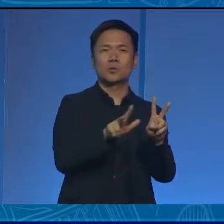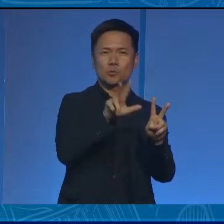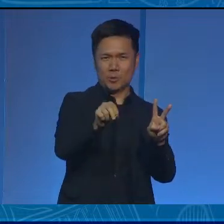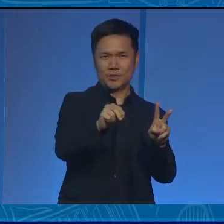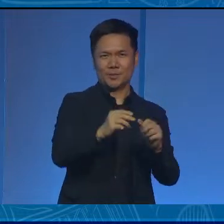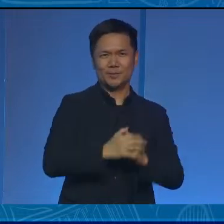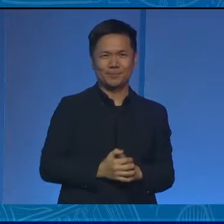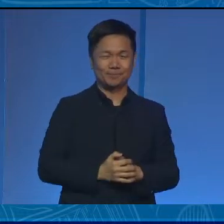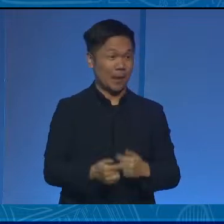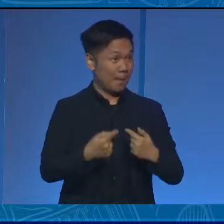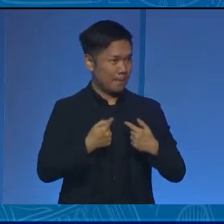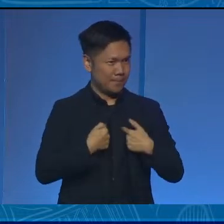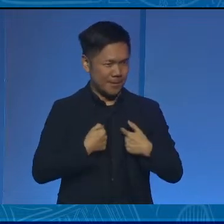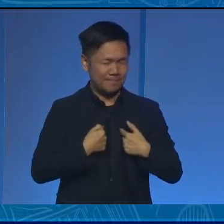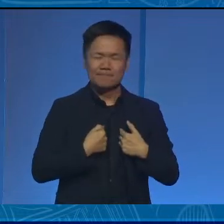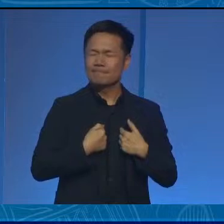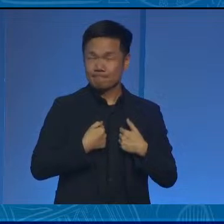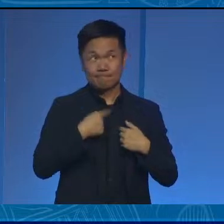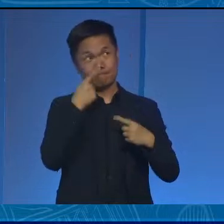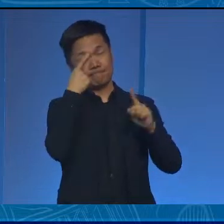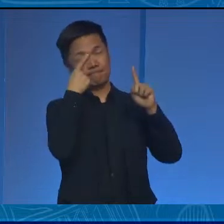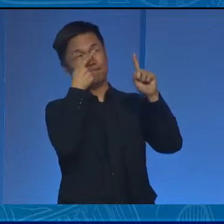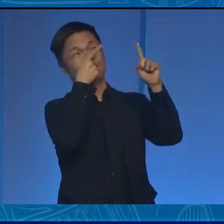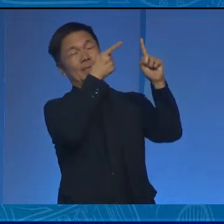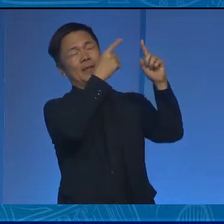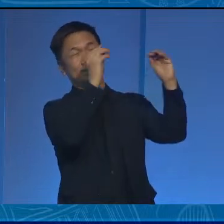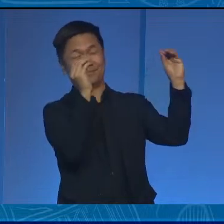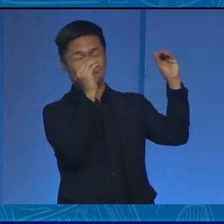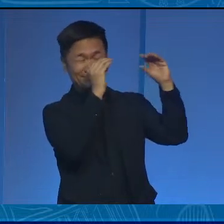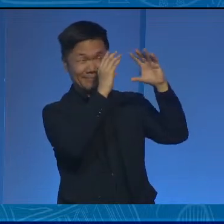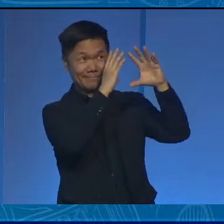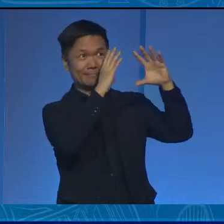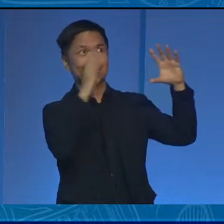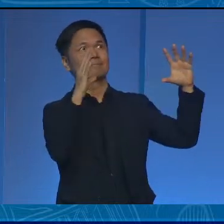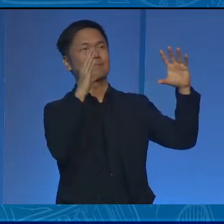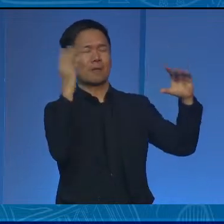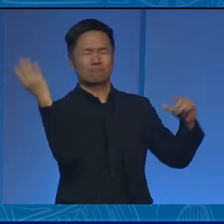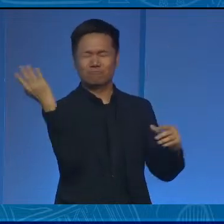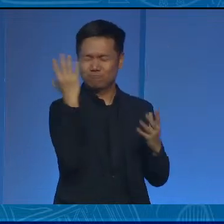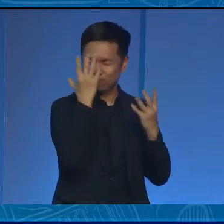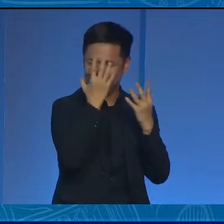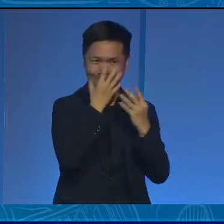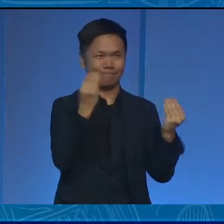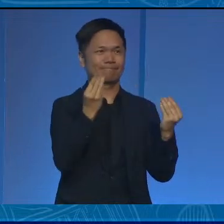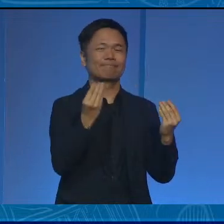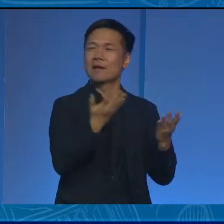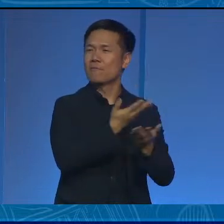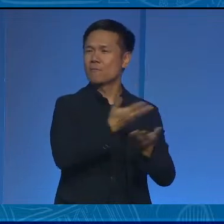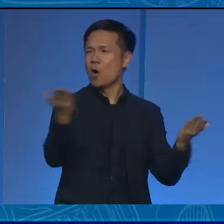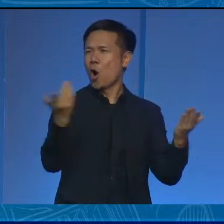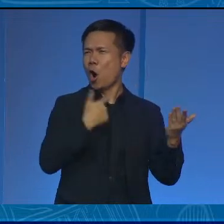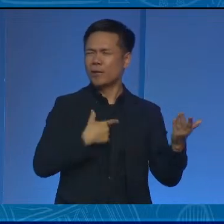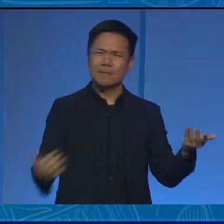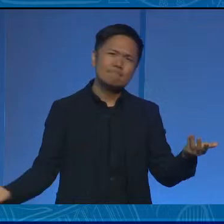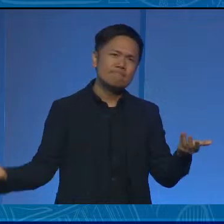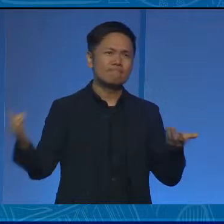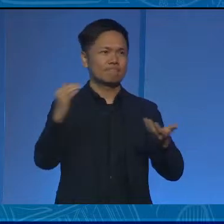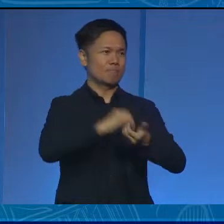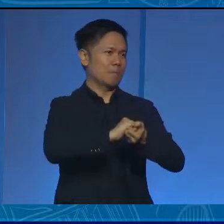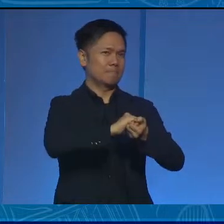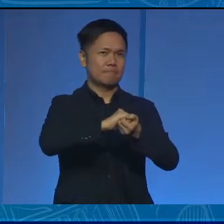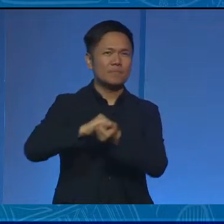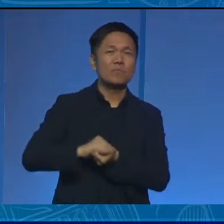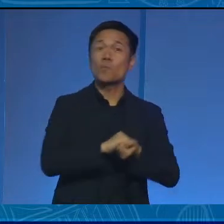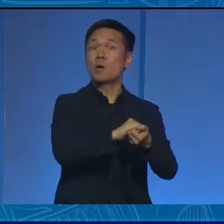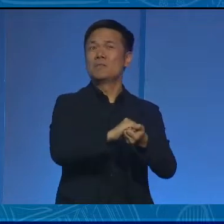remain optimistic about a future in which we have stronger collective response to natural